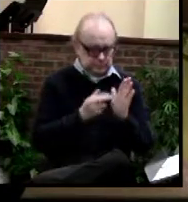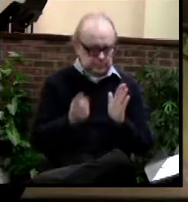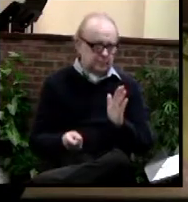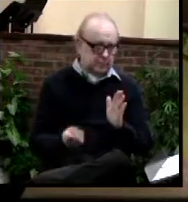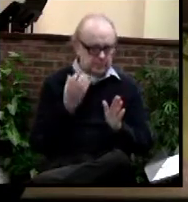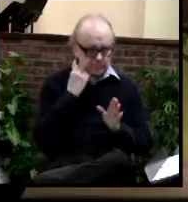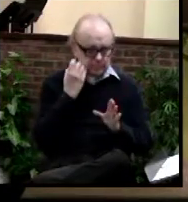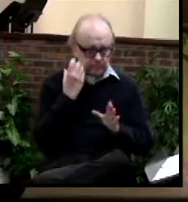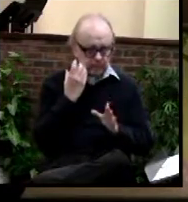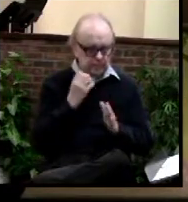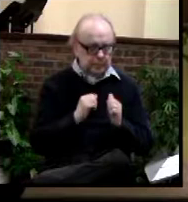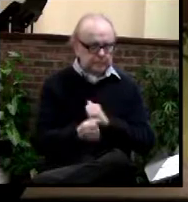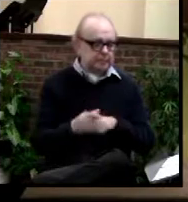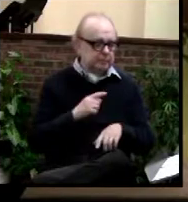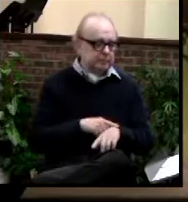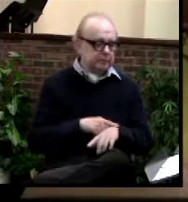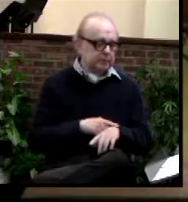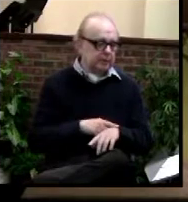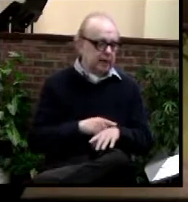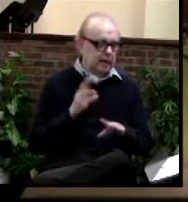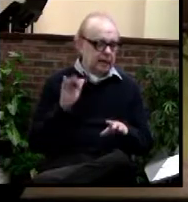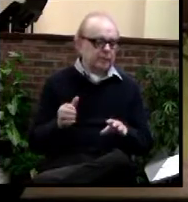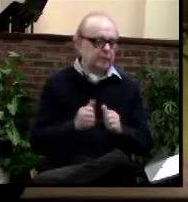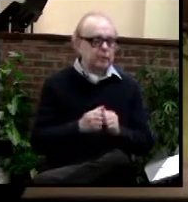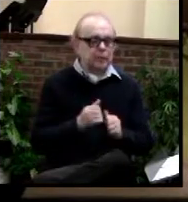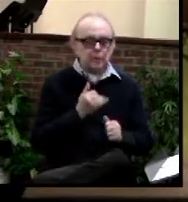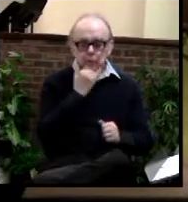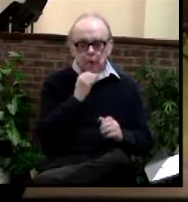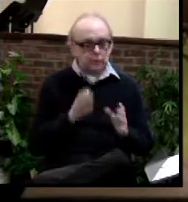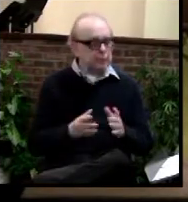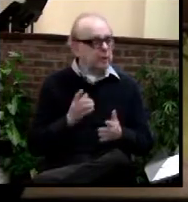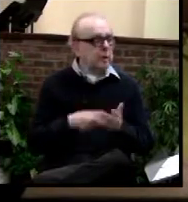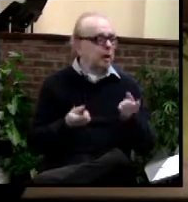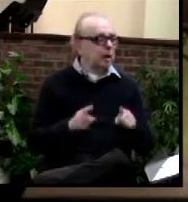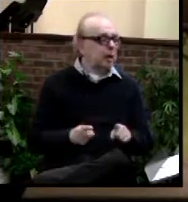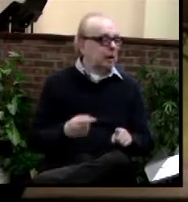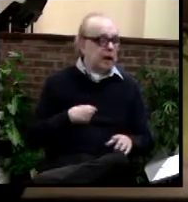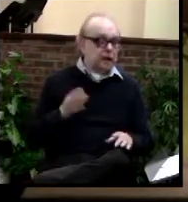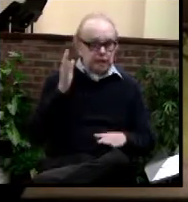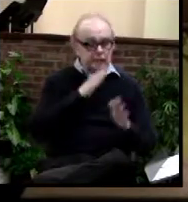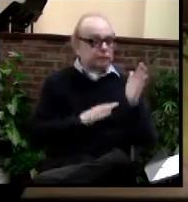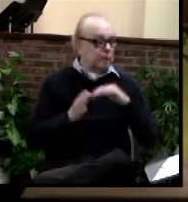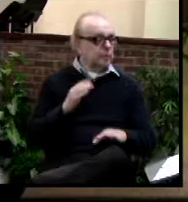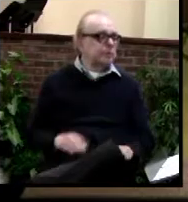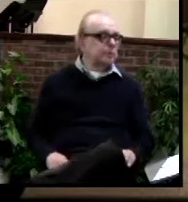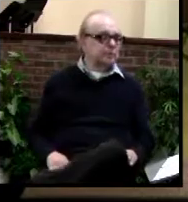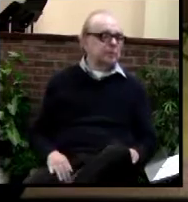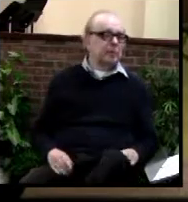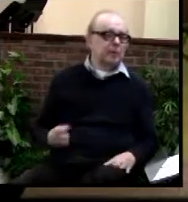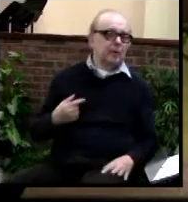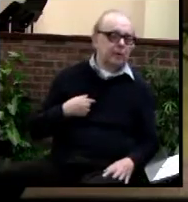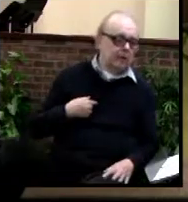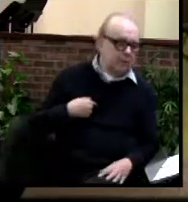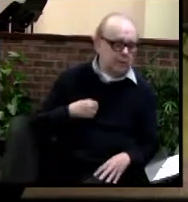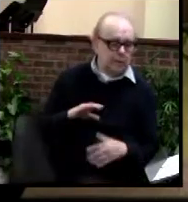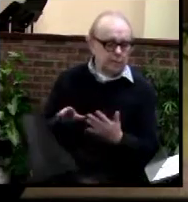got out past that time and hung around with the wrong crowd, guess what happened? I got in trouble. And I would end up doing some of